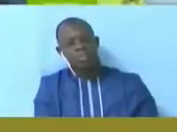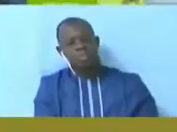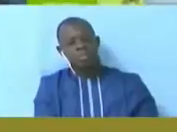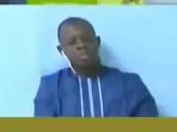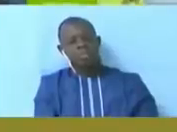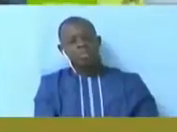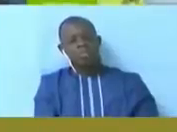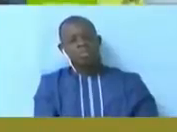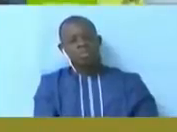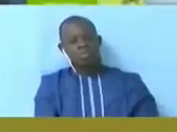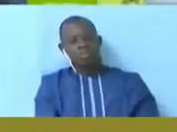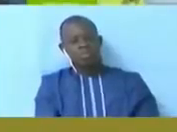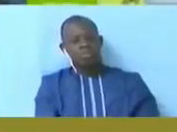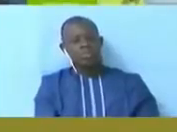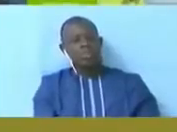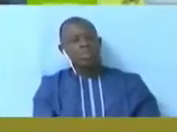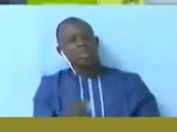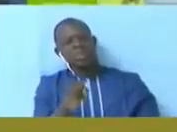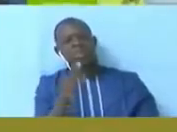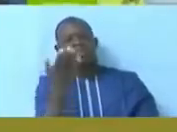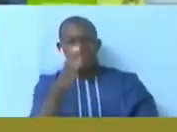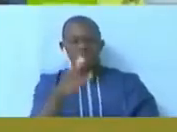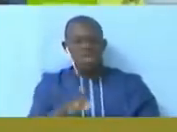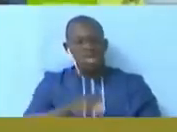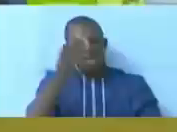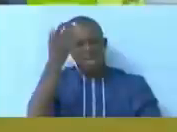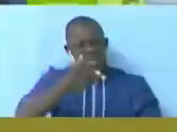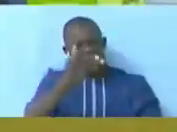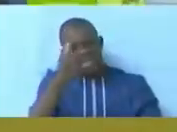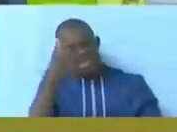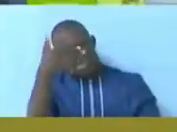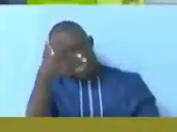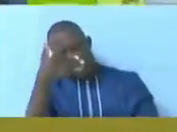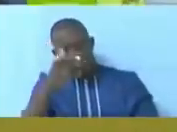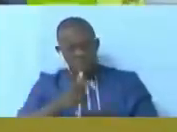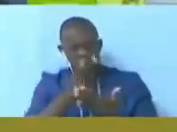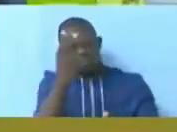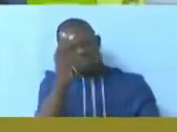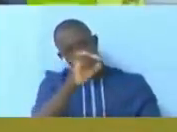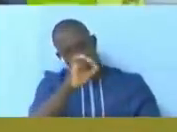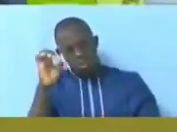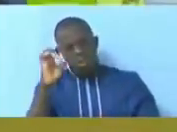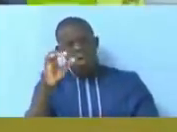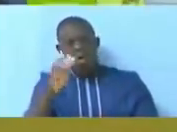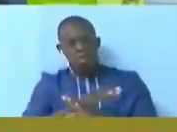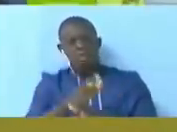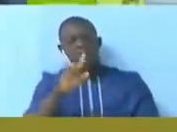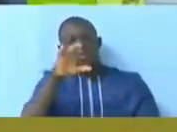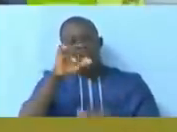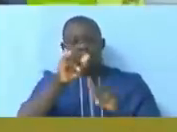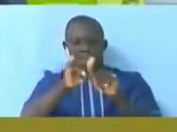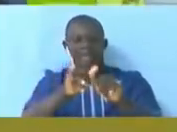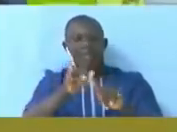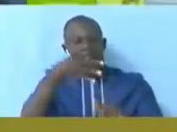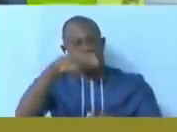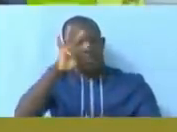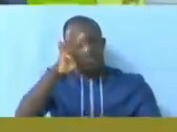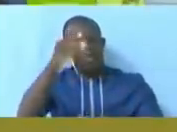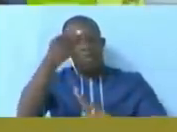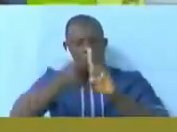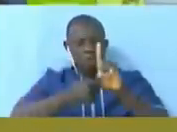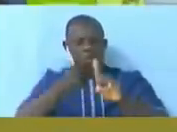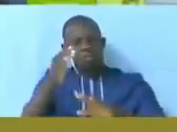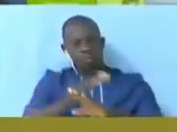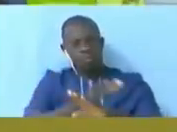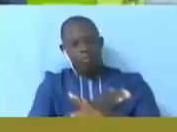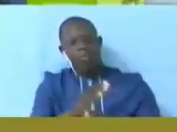1999-2000, because I spent 14 months in Base. Ngamera kabo 1999-2000 karunga kartan ninna nileke Base sanji kiling karifula.